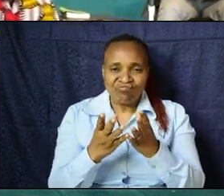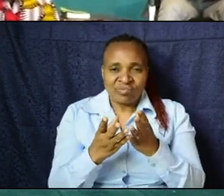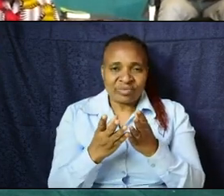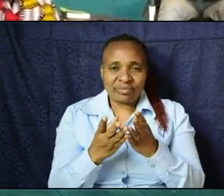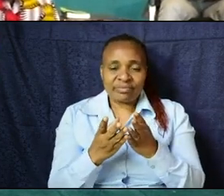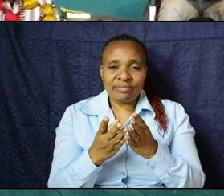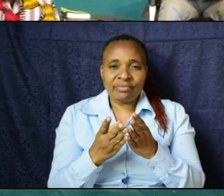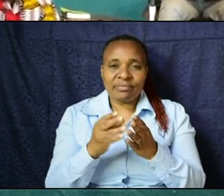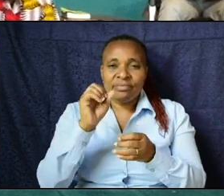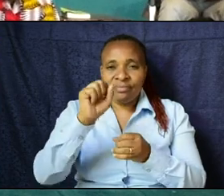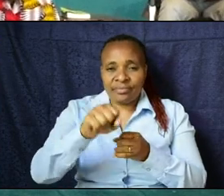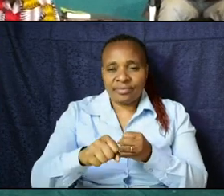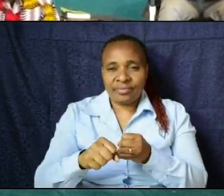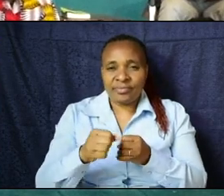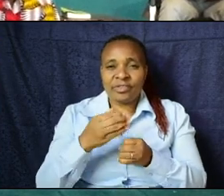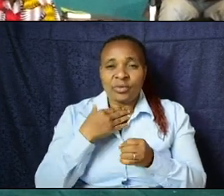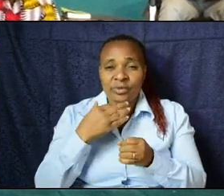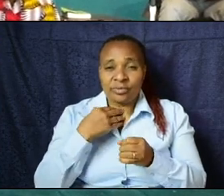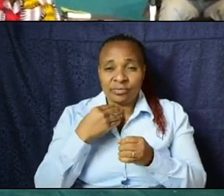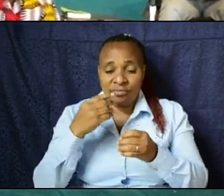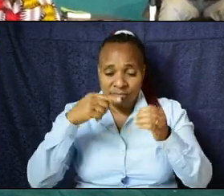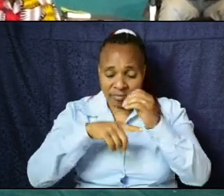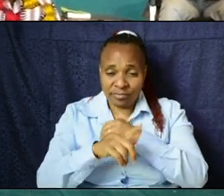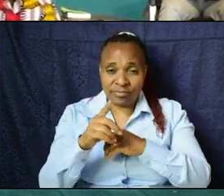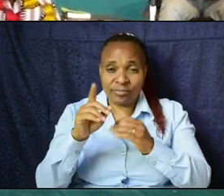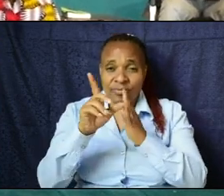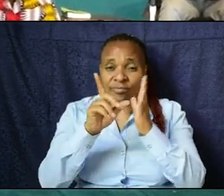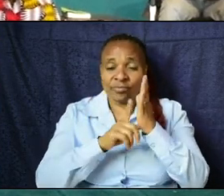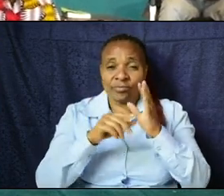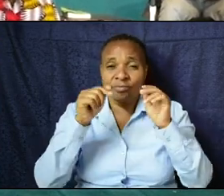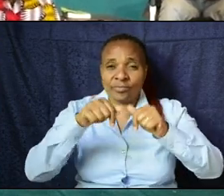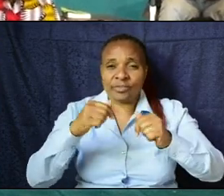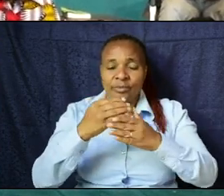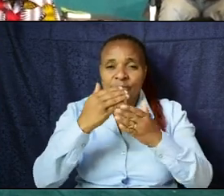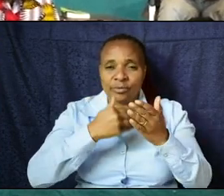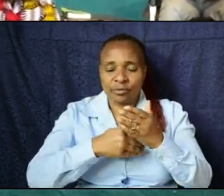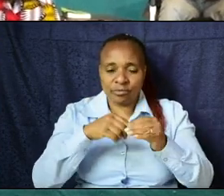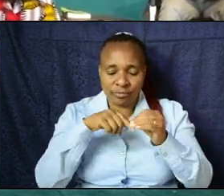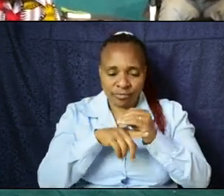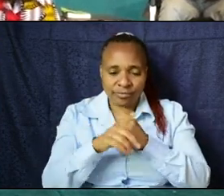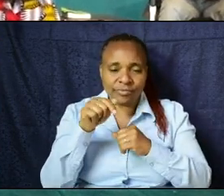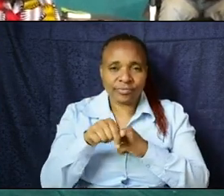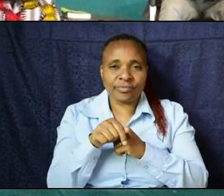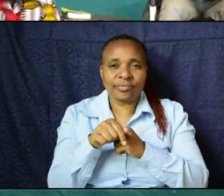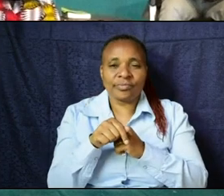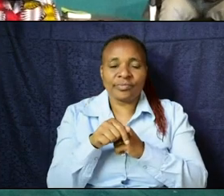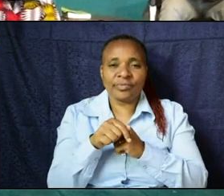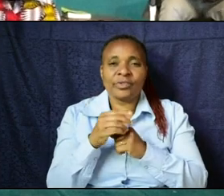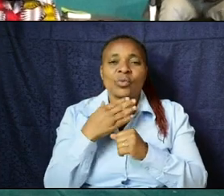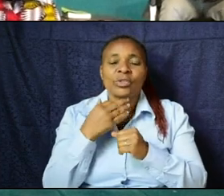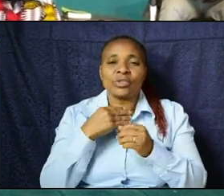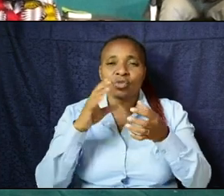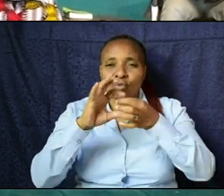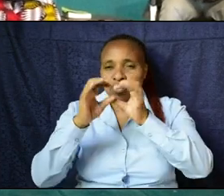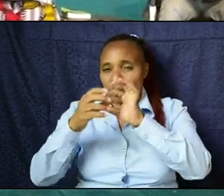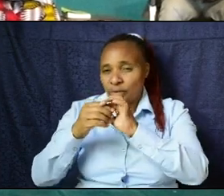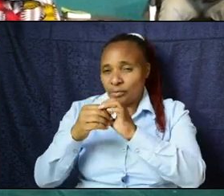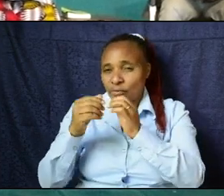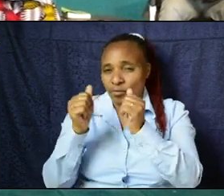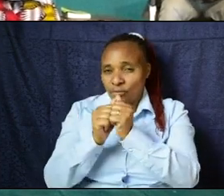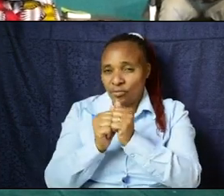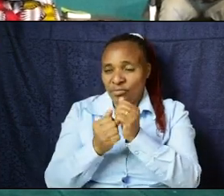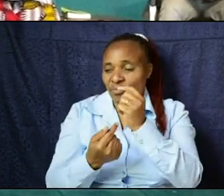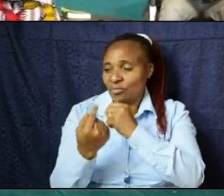Happy day. Yeah, so we'd like to get into our lesson for today. But before we get into that, we'd like to connect it to the